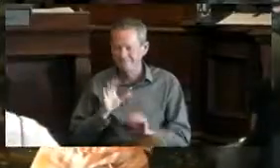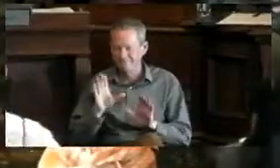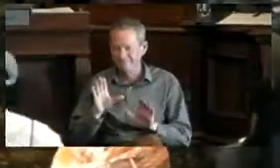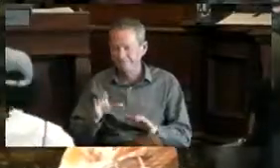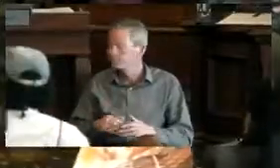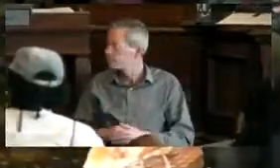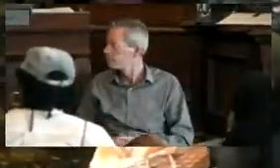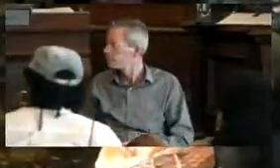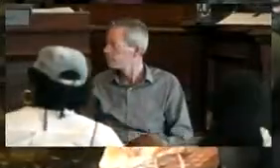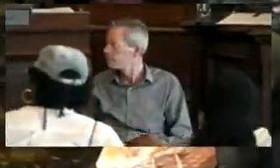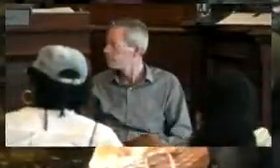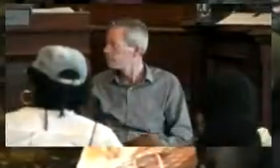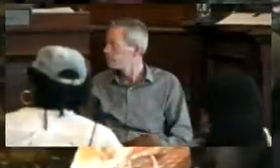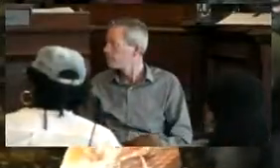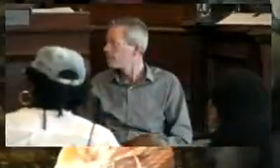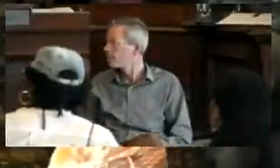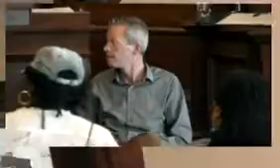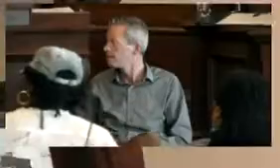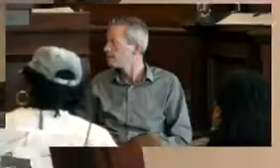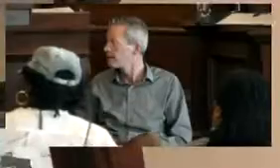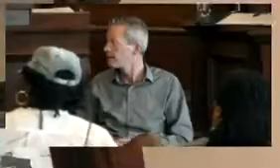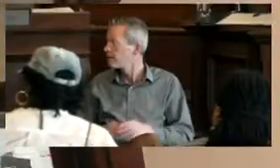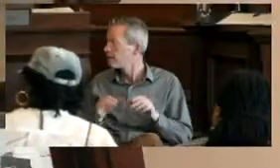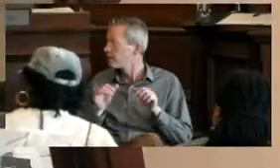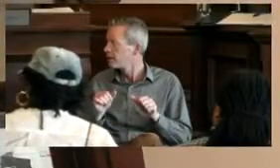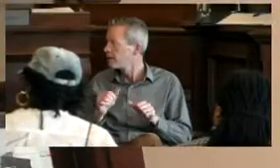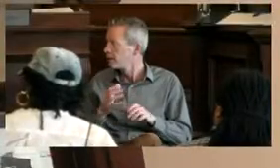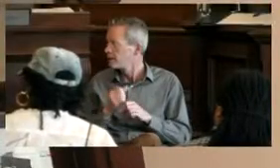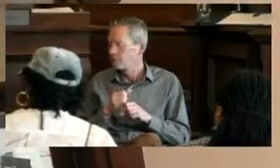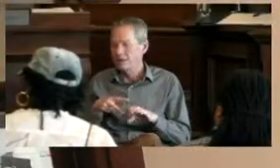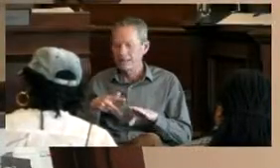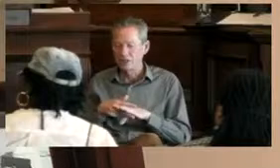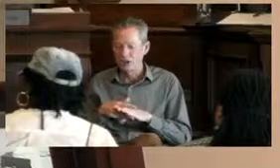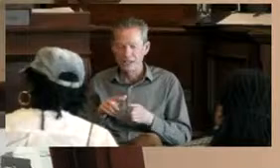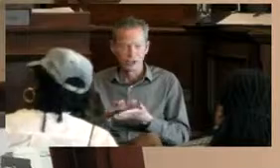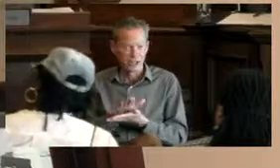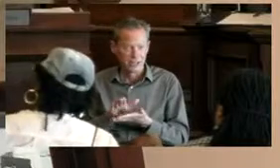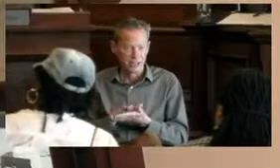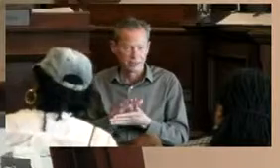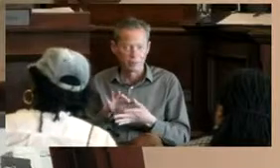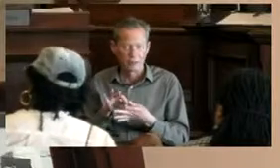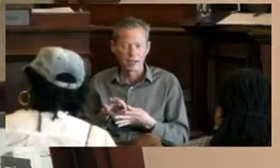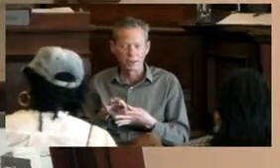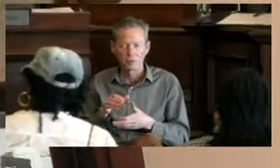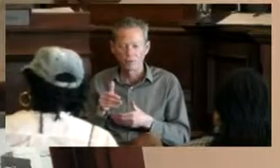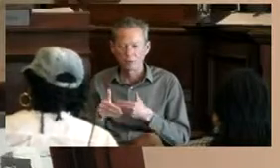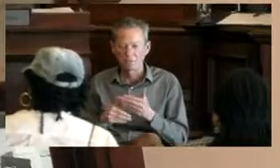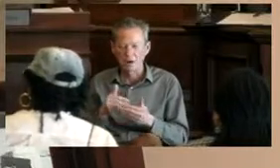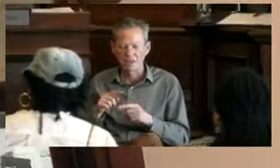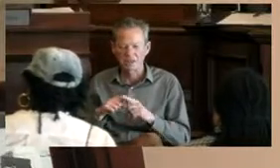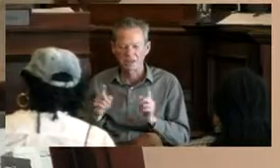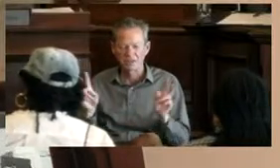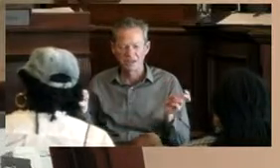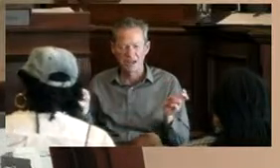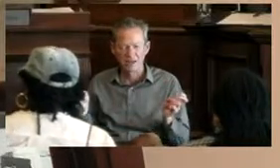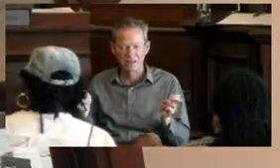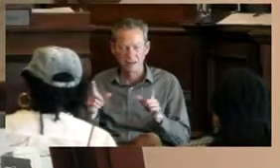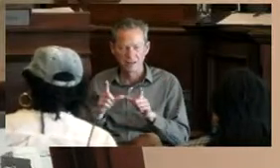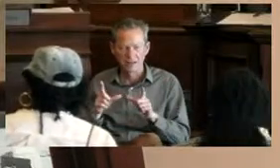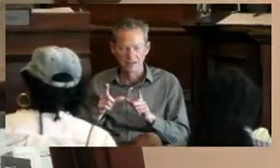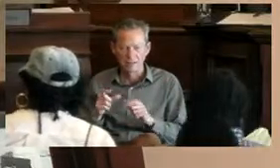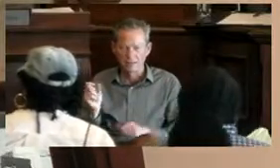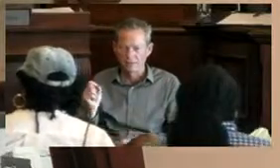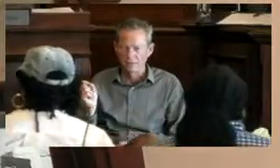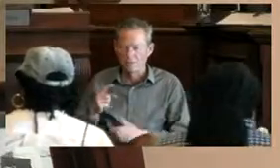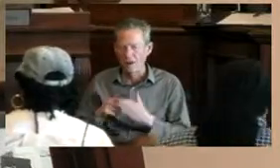just, two quick questions. Can we get a cheat sheet around the processors and the license,